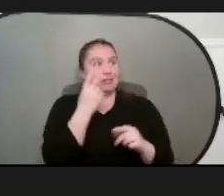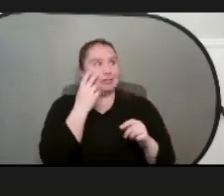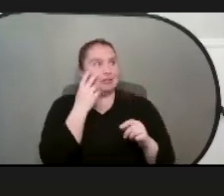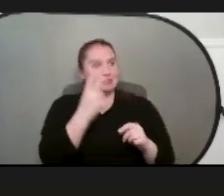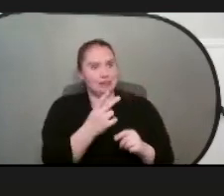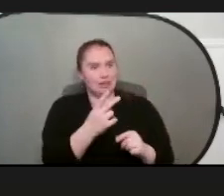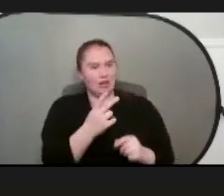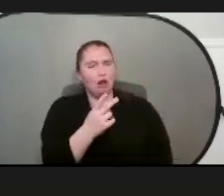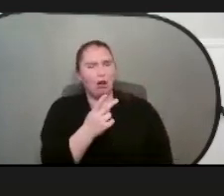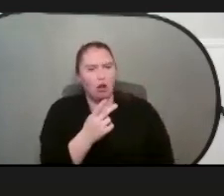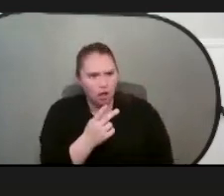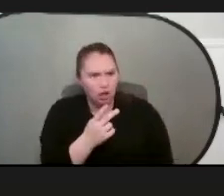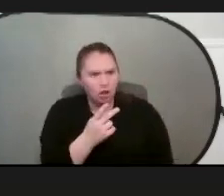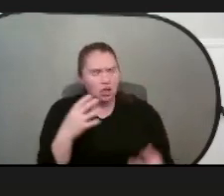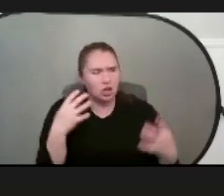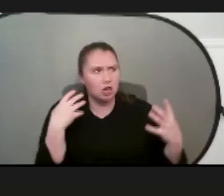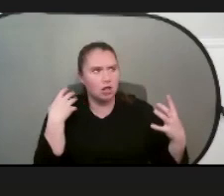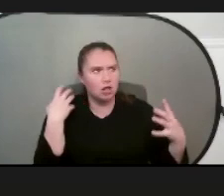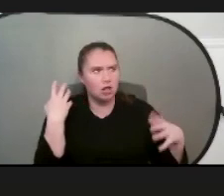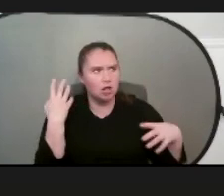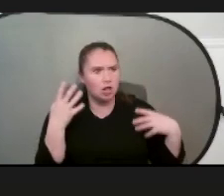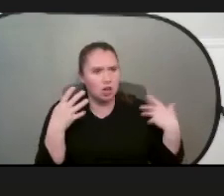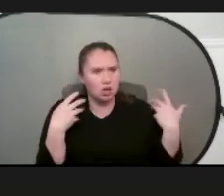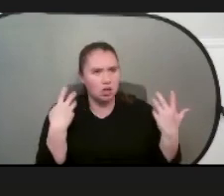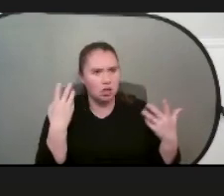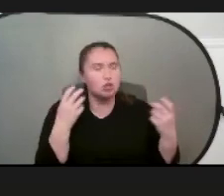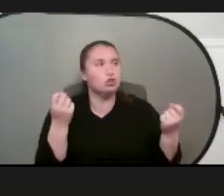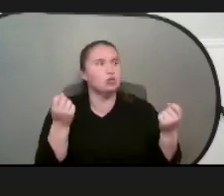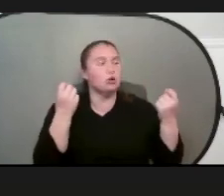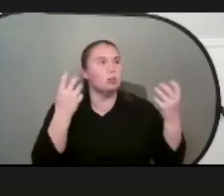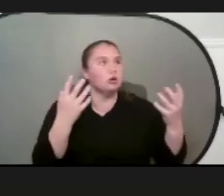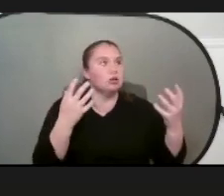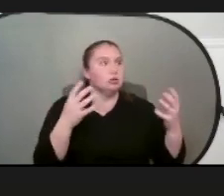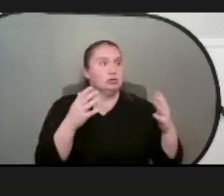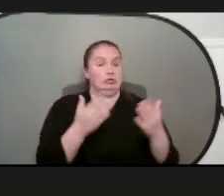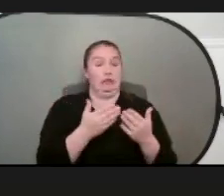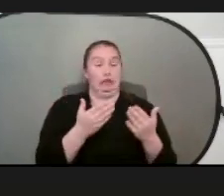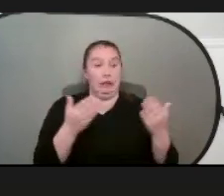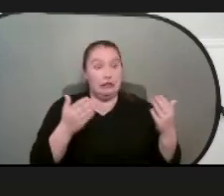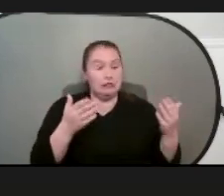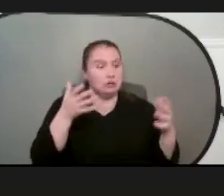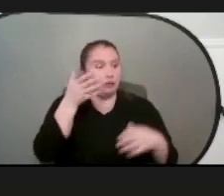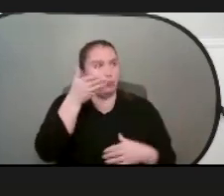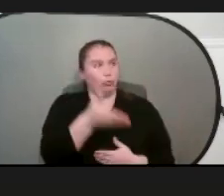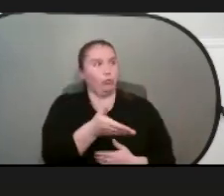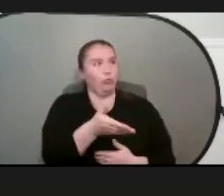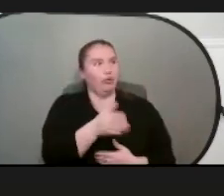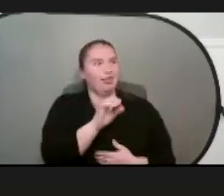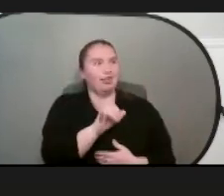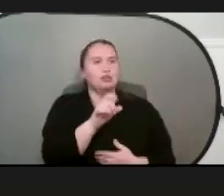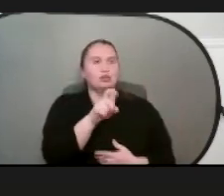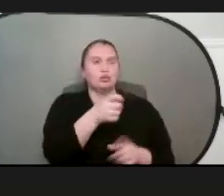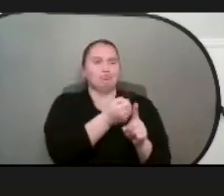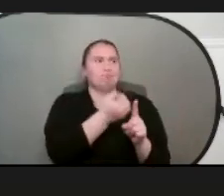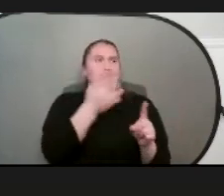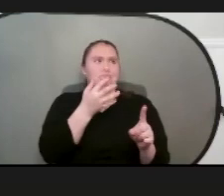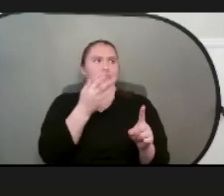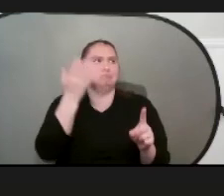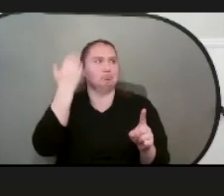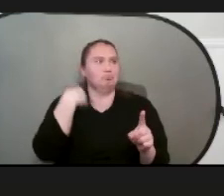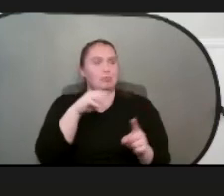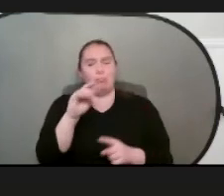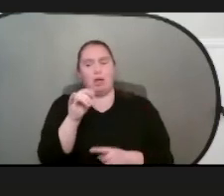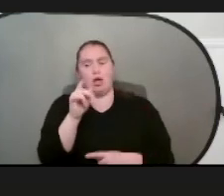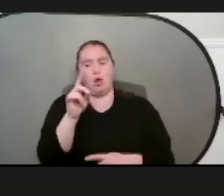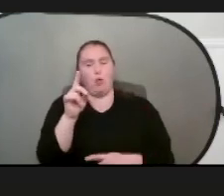insane. Like, it's so congested. And there's so much property there that it should have been expanded when Meadowbrook closed,